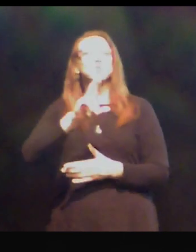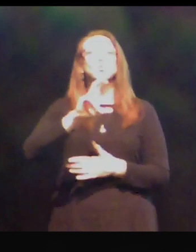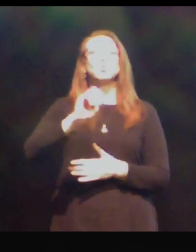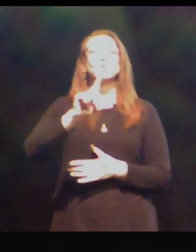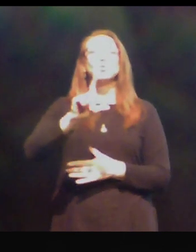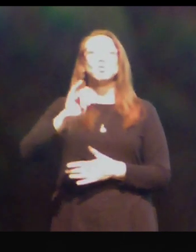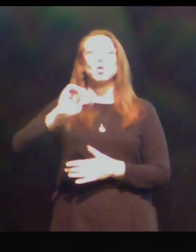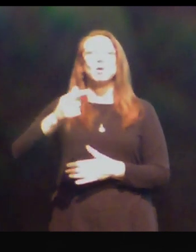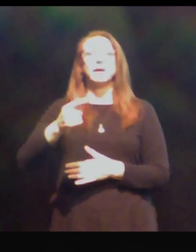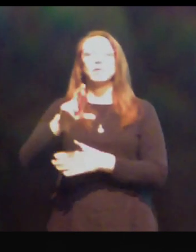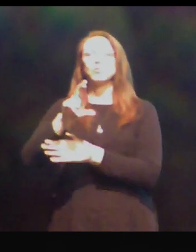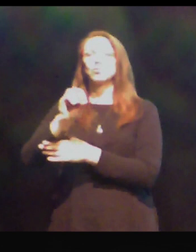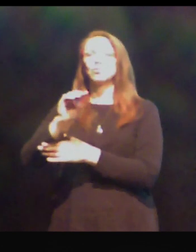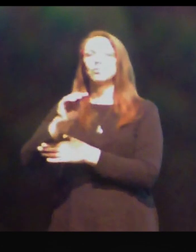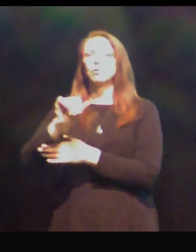Romance. And